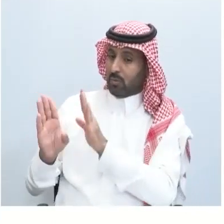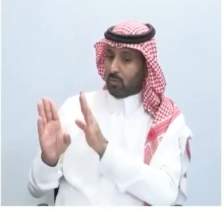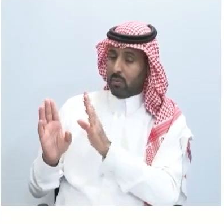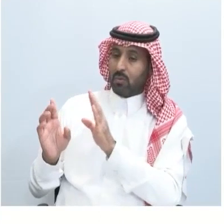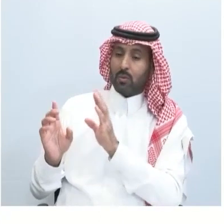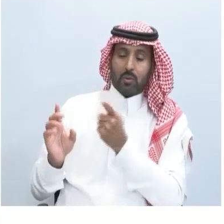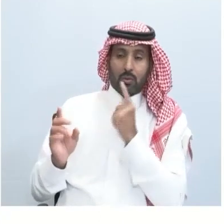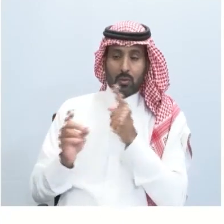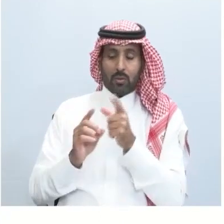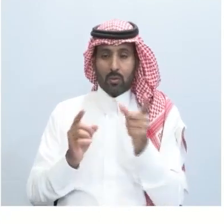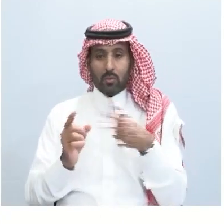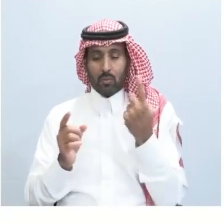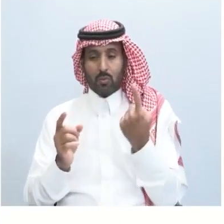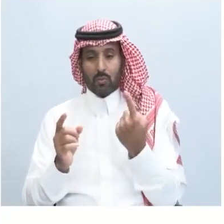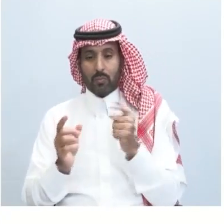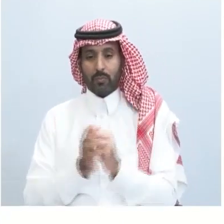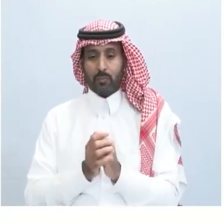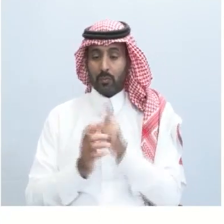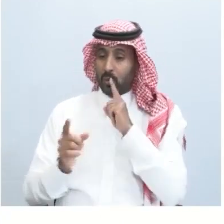zone. What about number one?